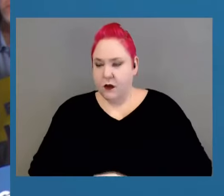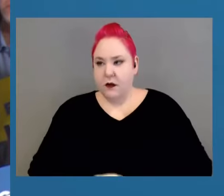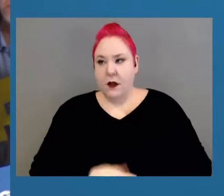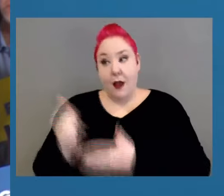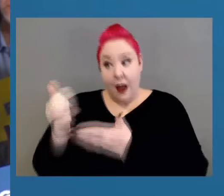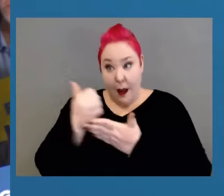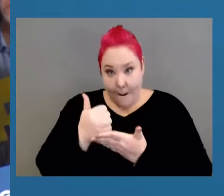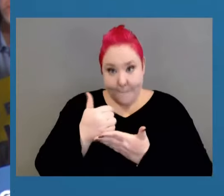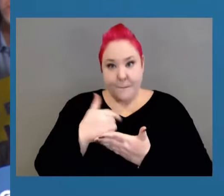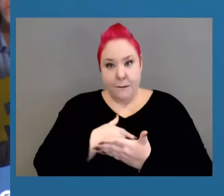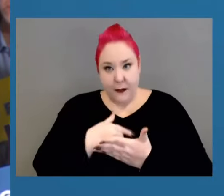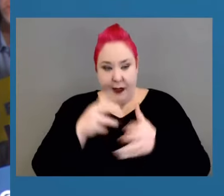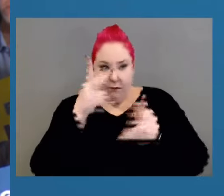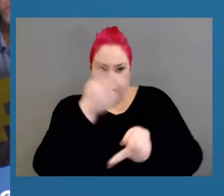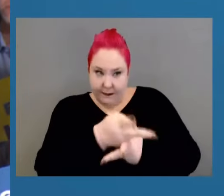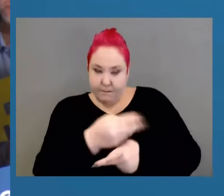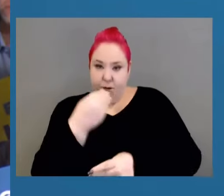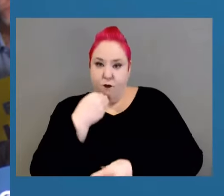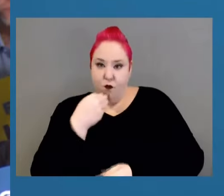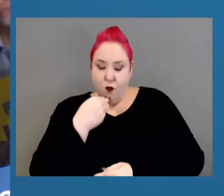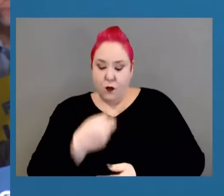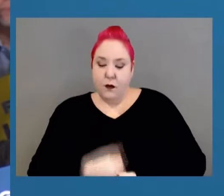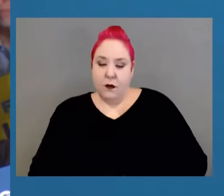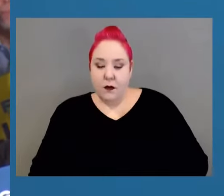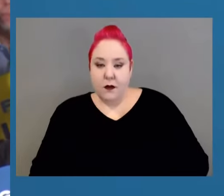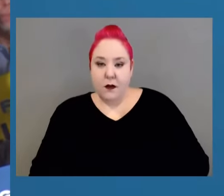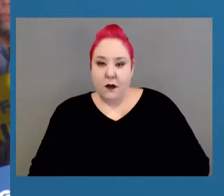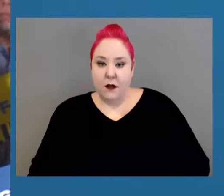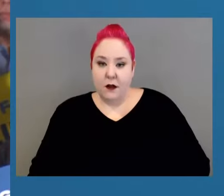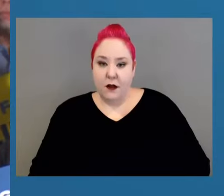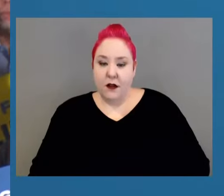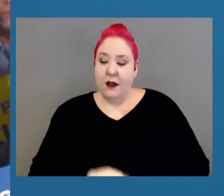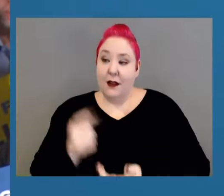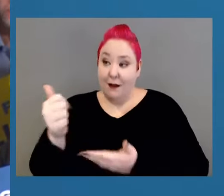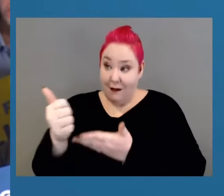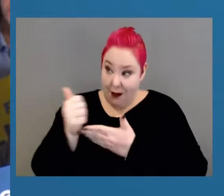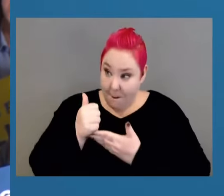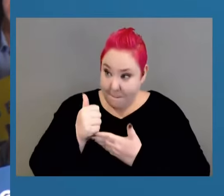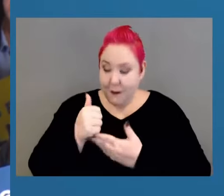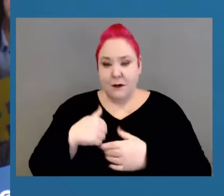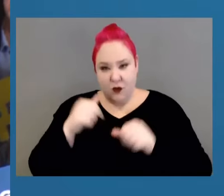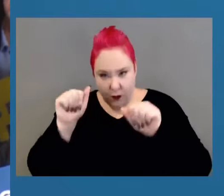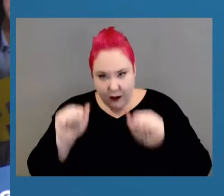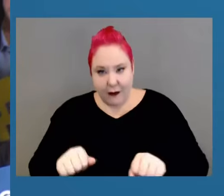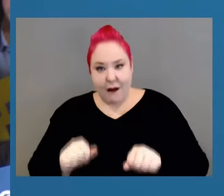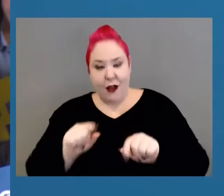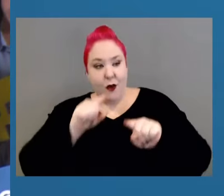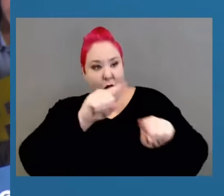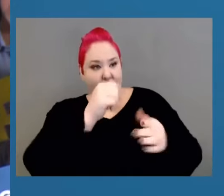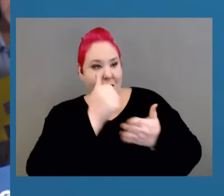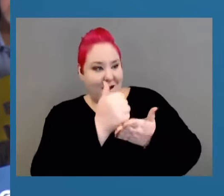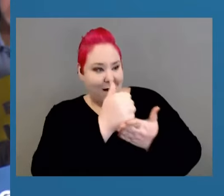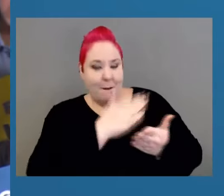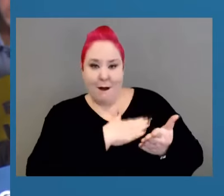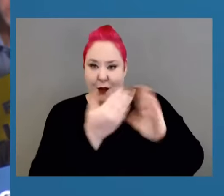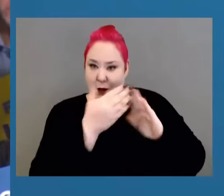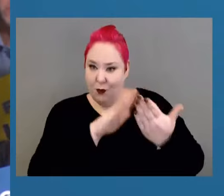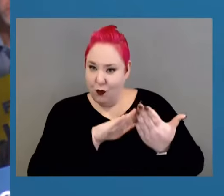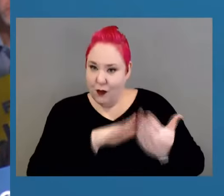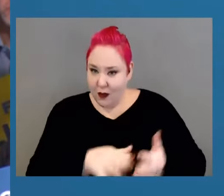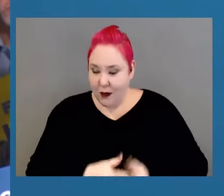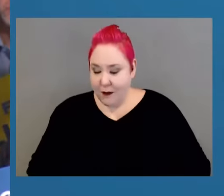my refrigerator. It fuels me so I can go out and help my community.